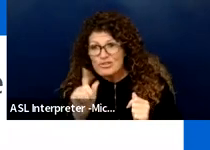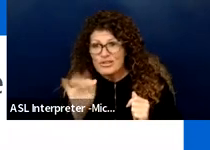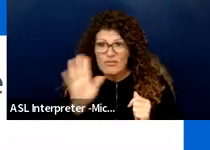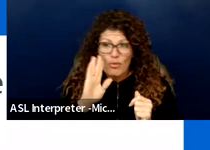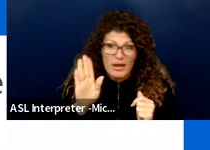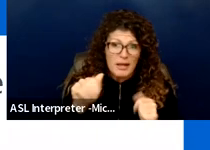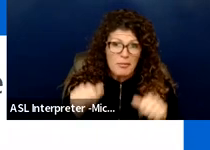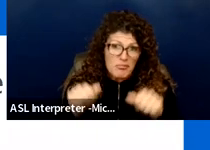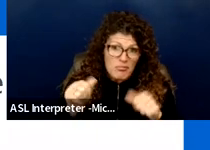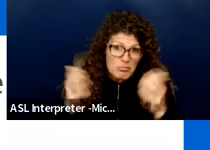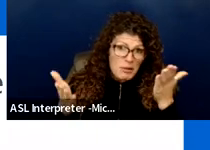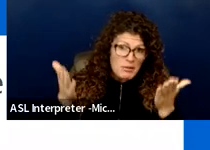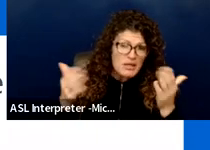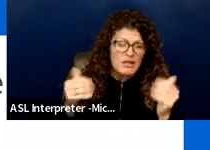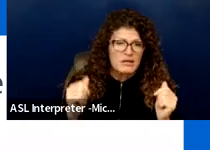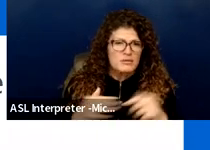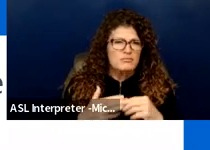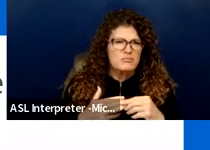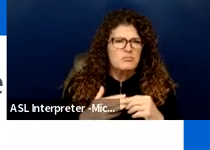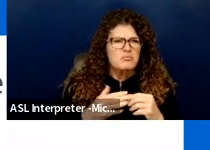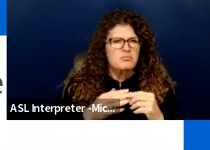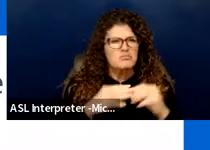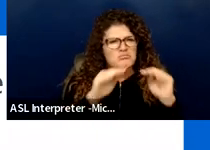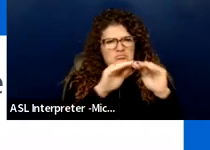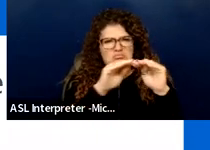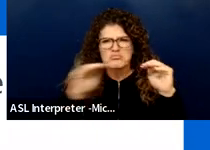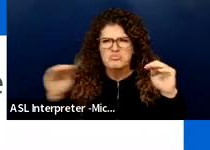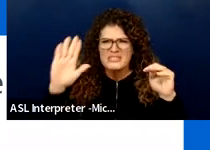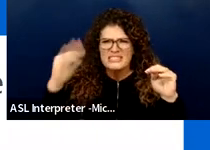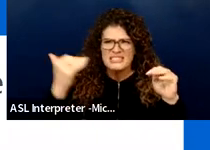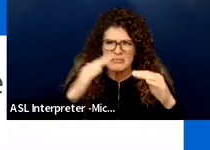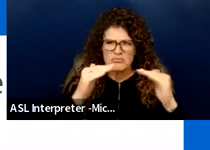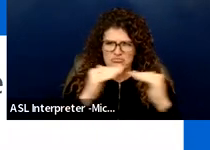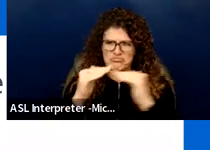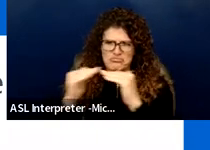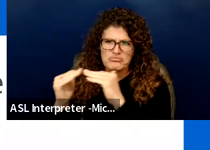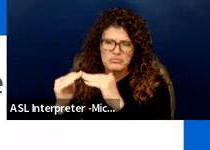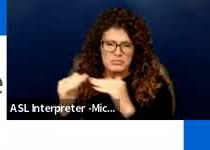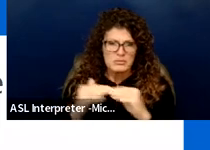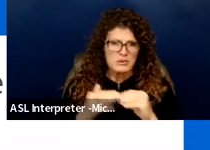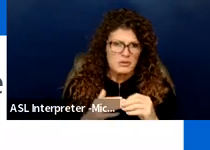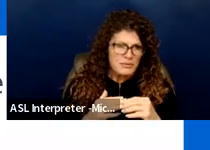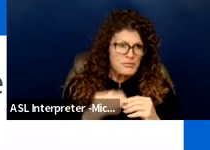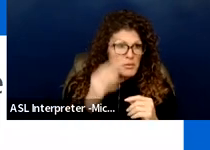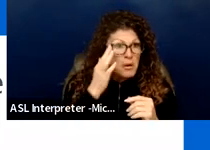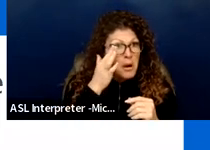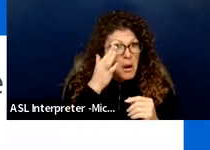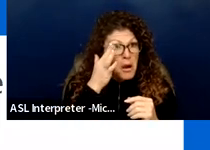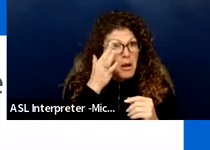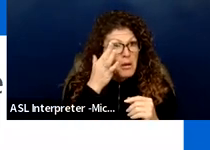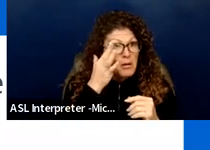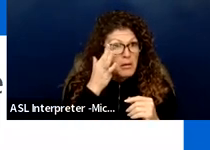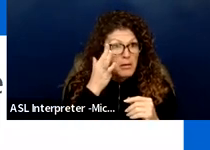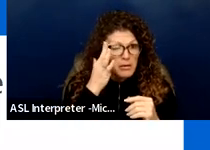session. You can see there was a lot of agreement overall in terms of the same two are the highest,